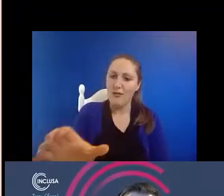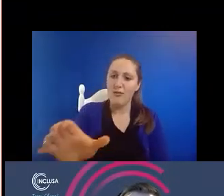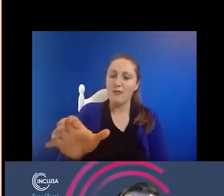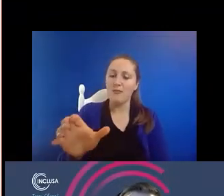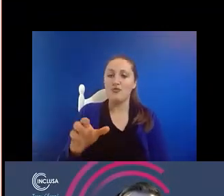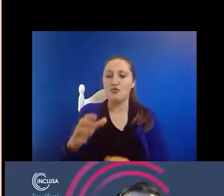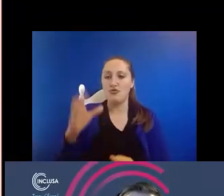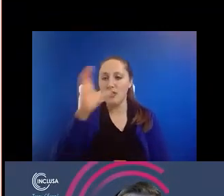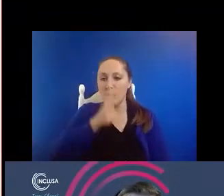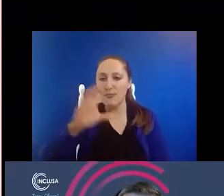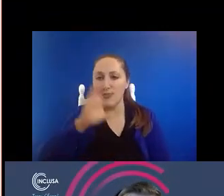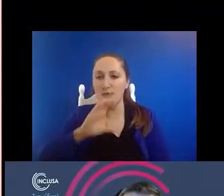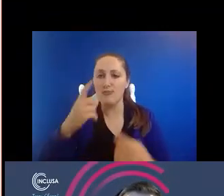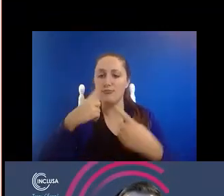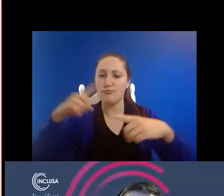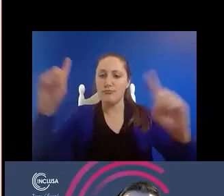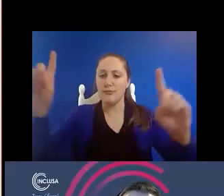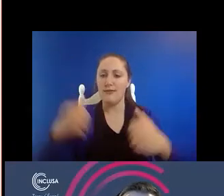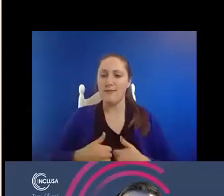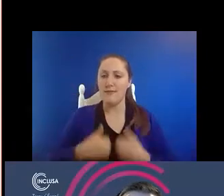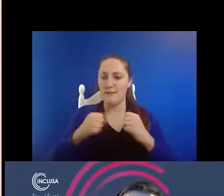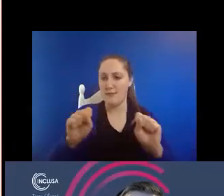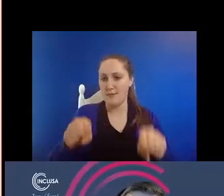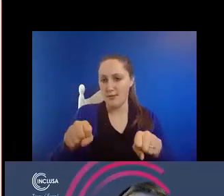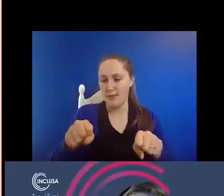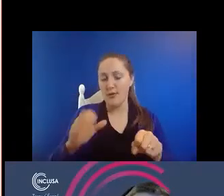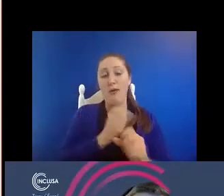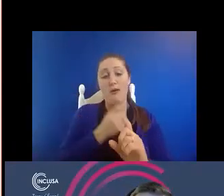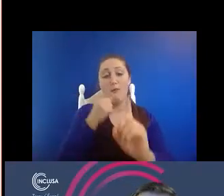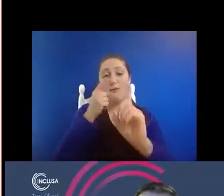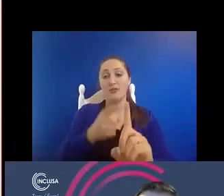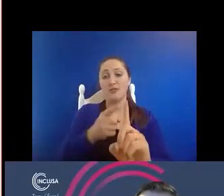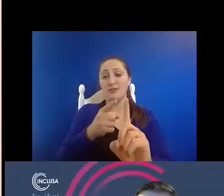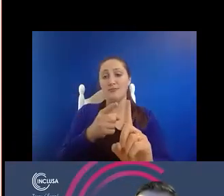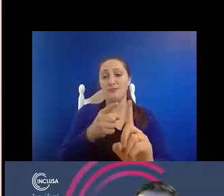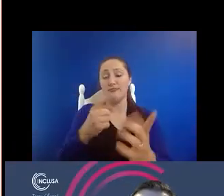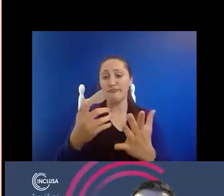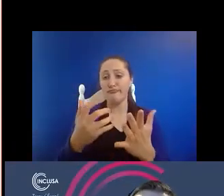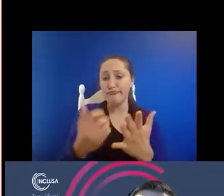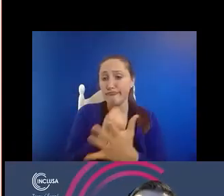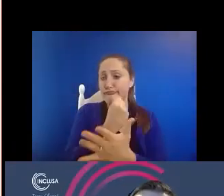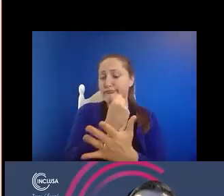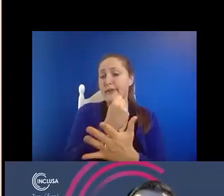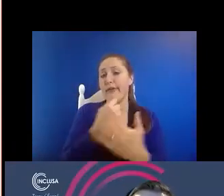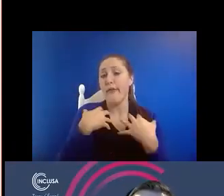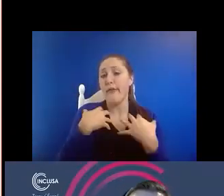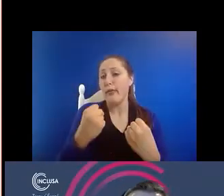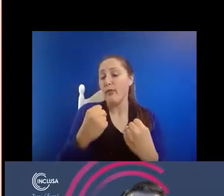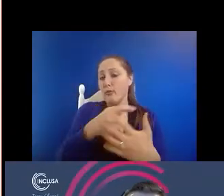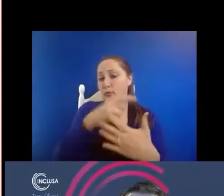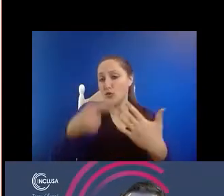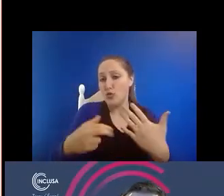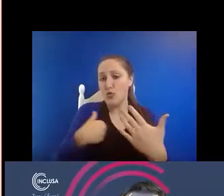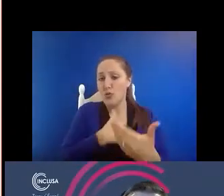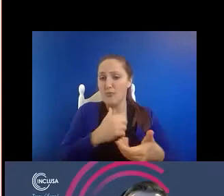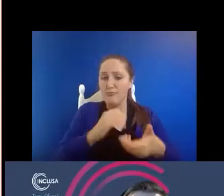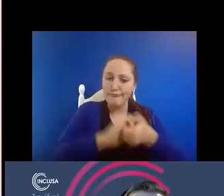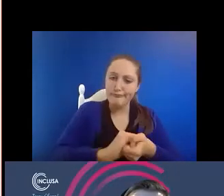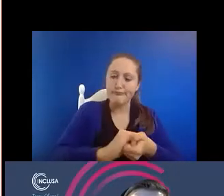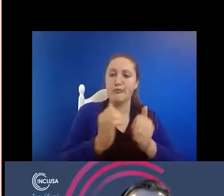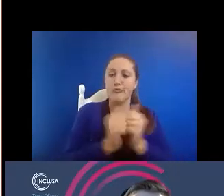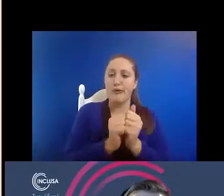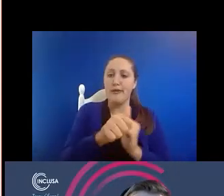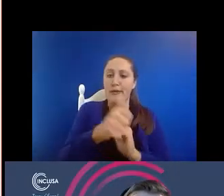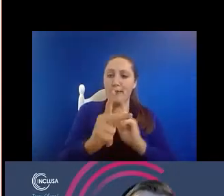And our mission is to, in order to maximize health outcomes, we proactively partner with others to build vibrant and